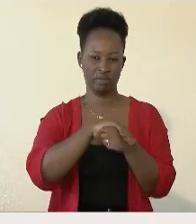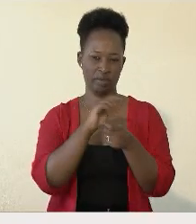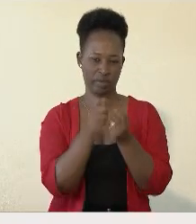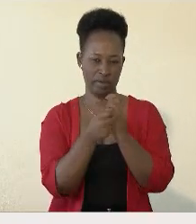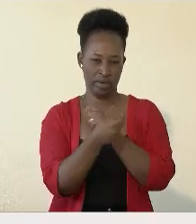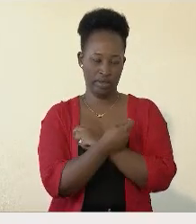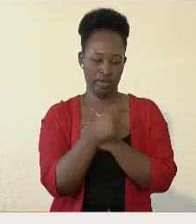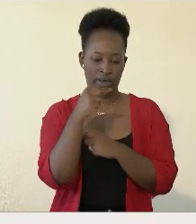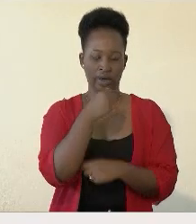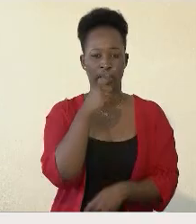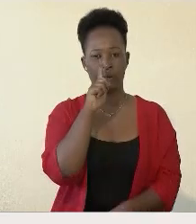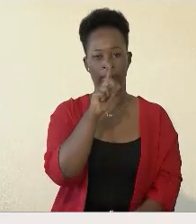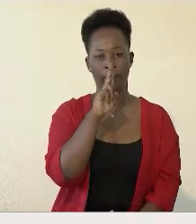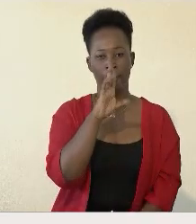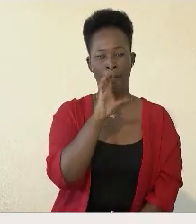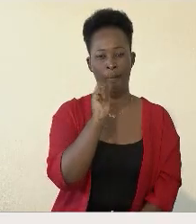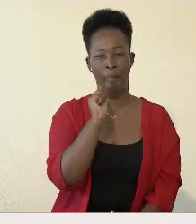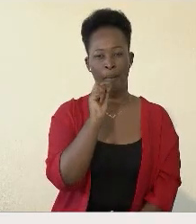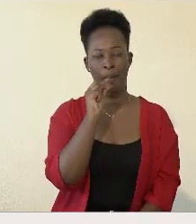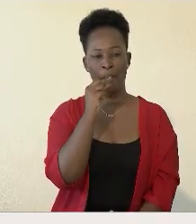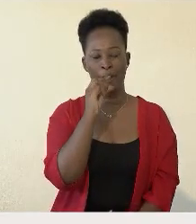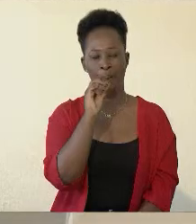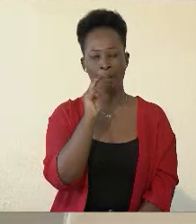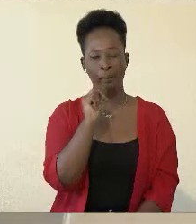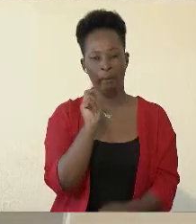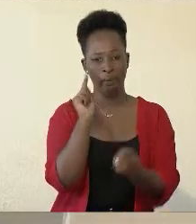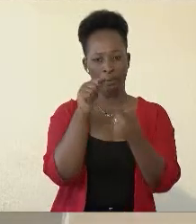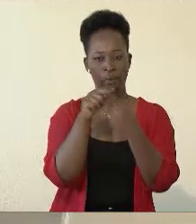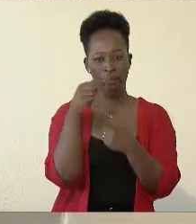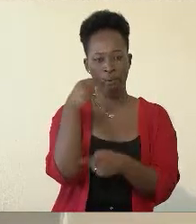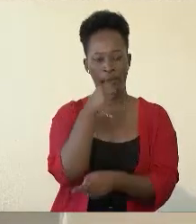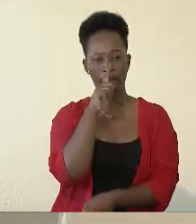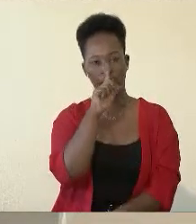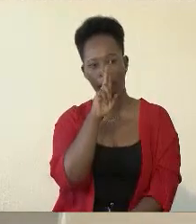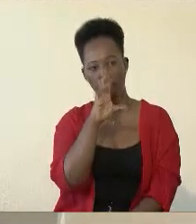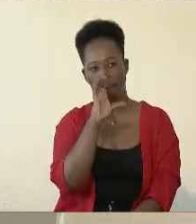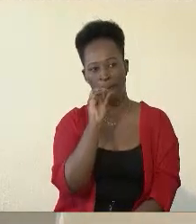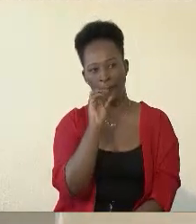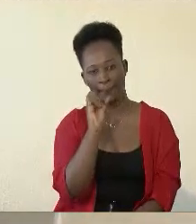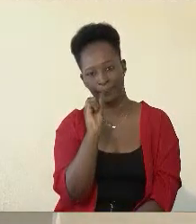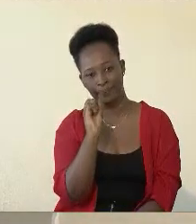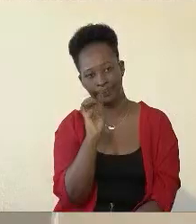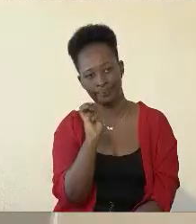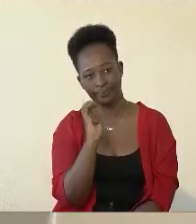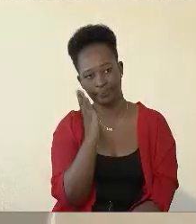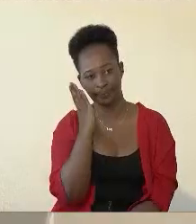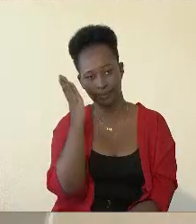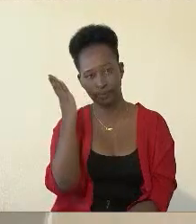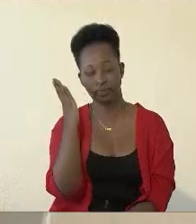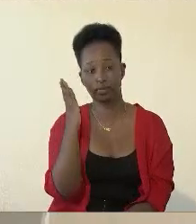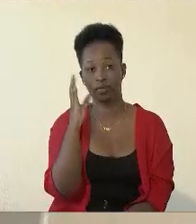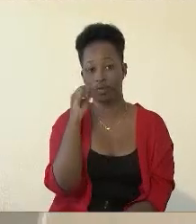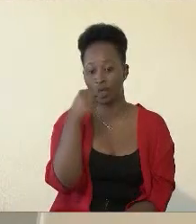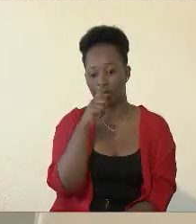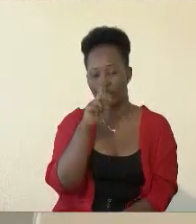to glucose. Let me talk about that thing. We have the glycogen. The glycagon is a hormone.